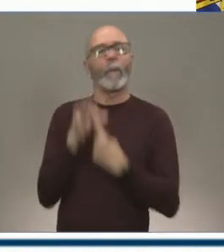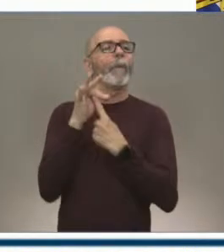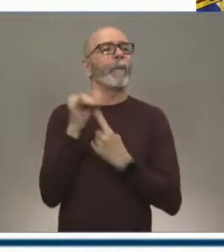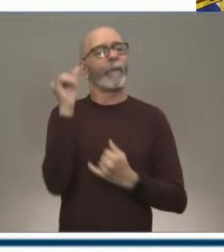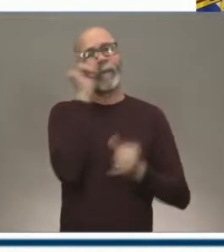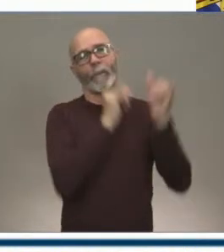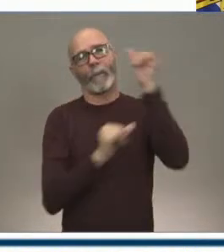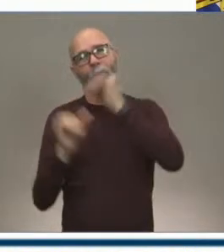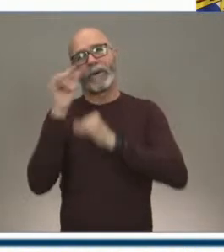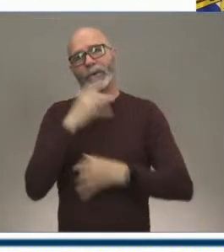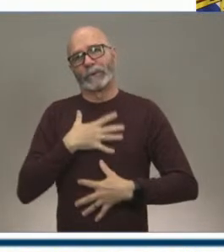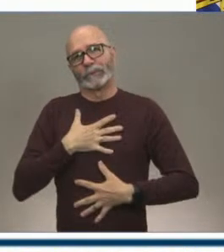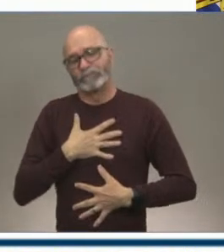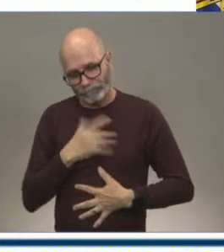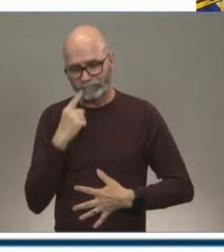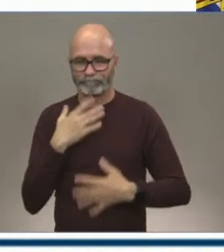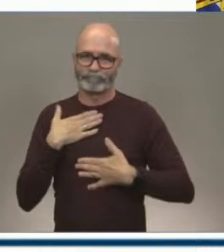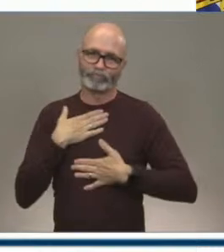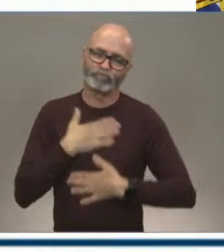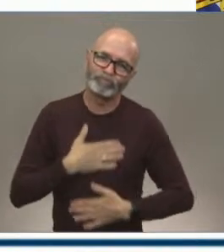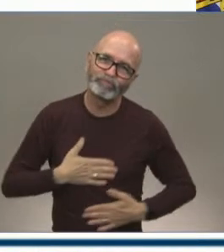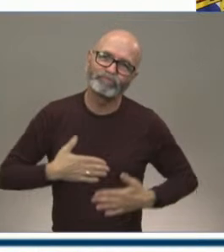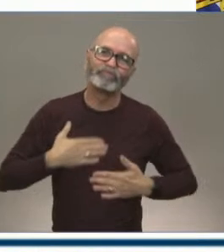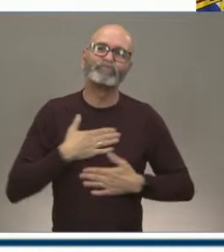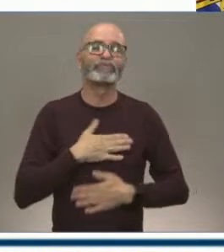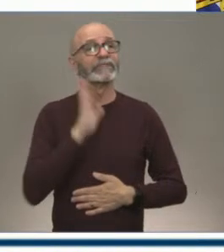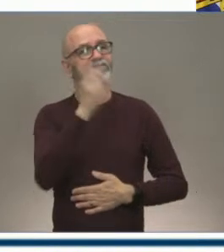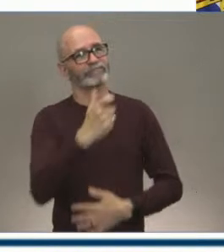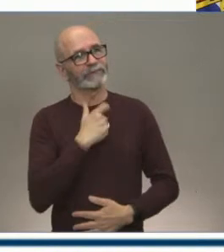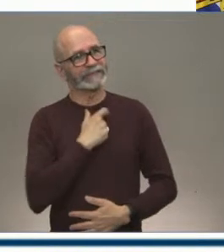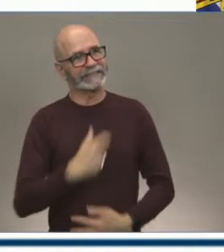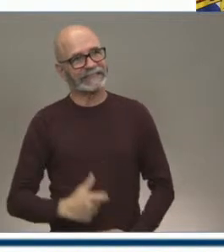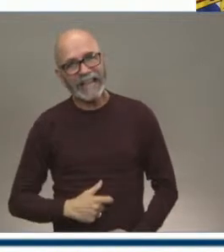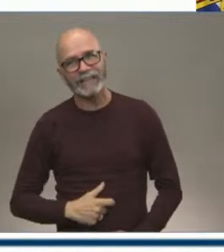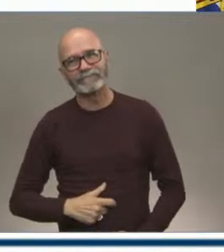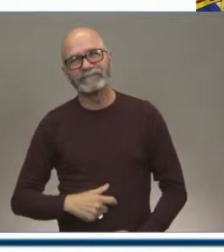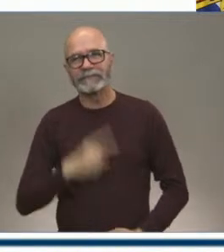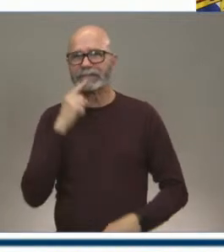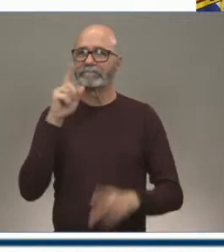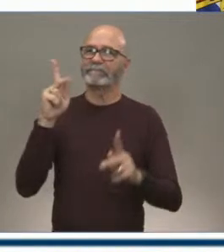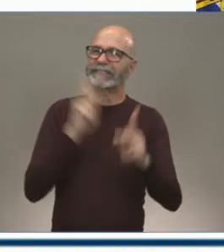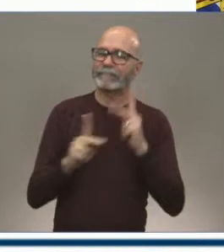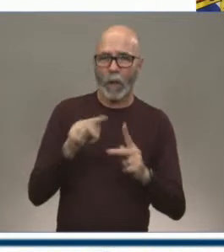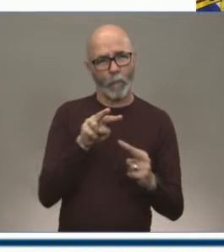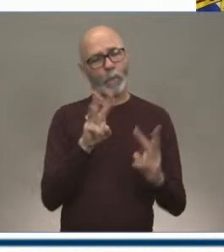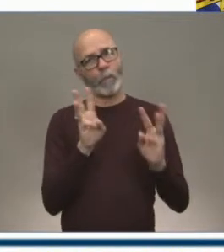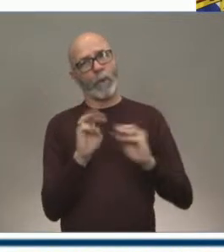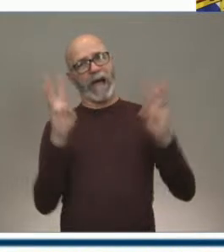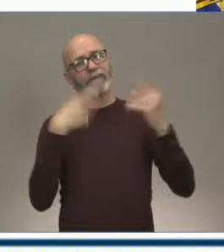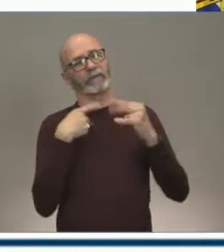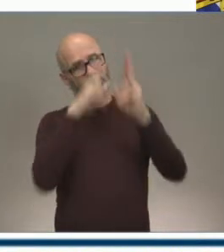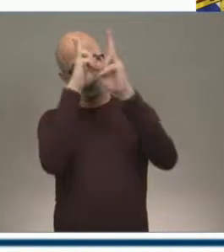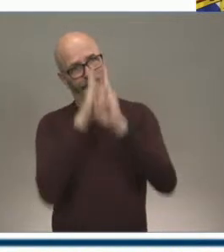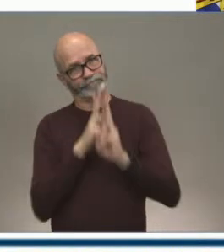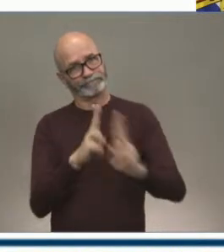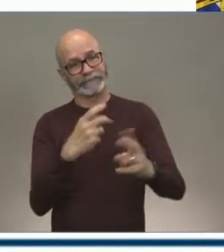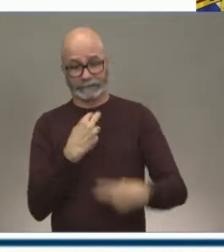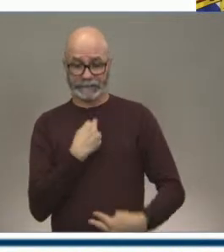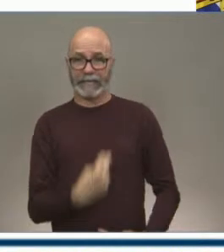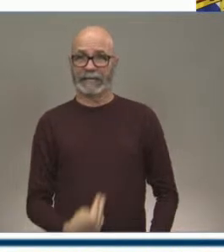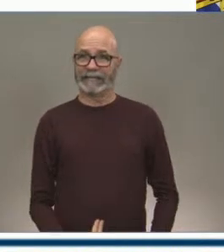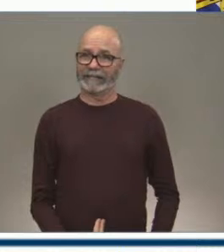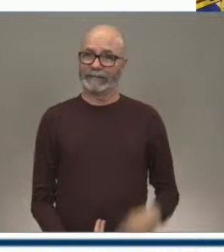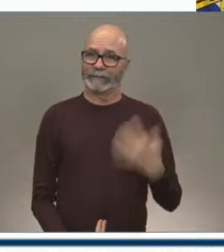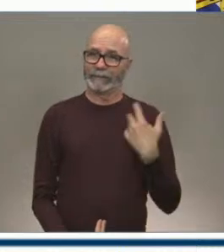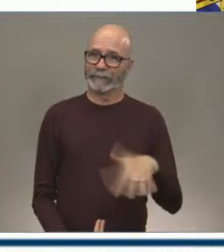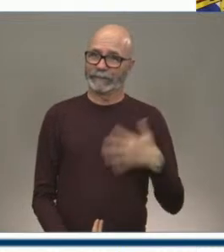says. So your ties have taken on a life of their own in the province. So. And just let me, Premier,